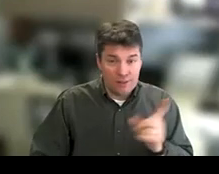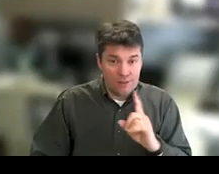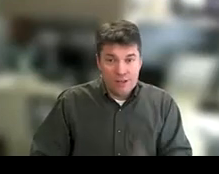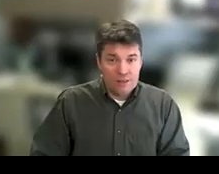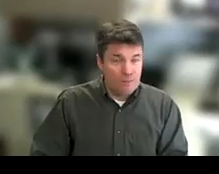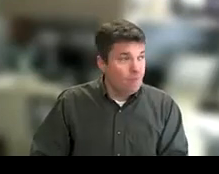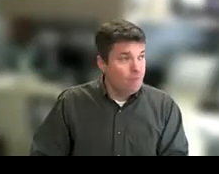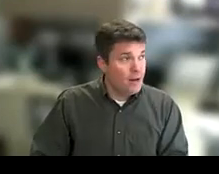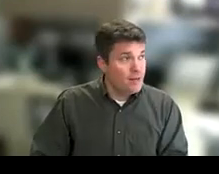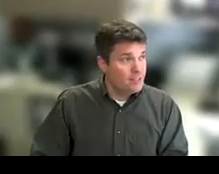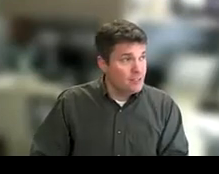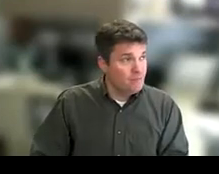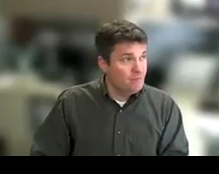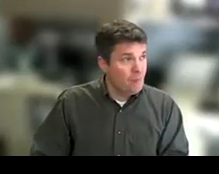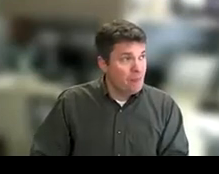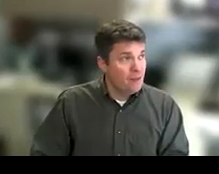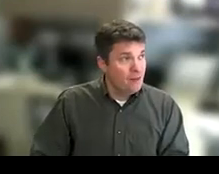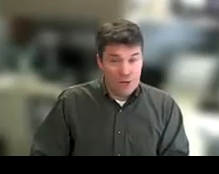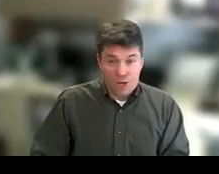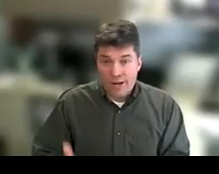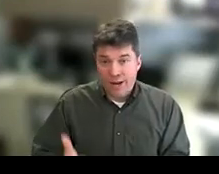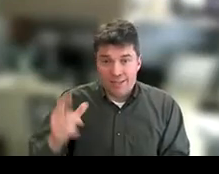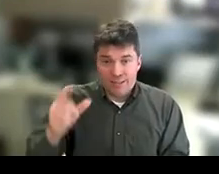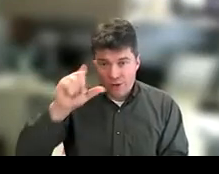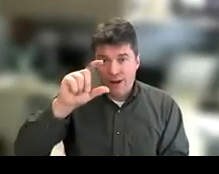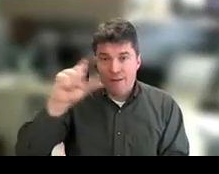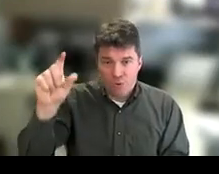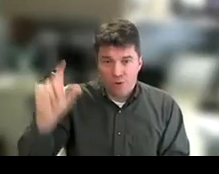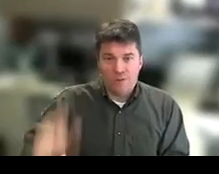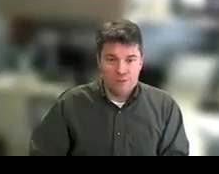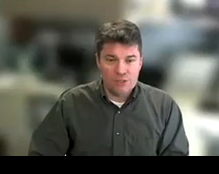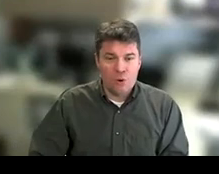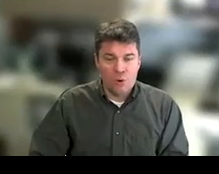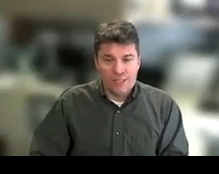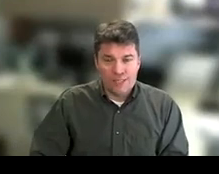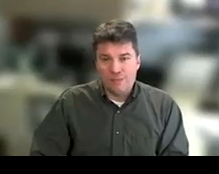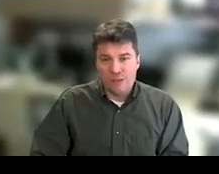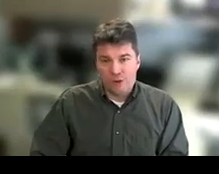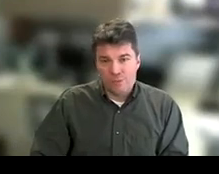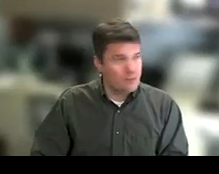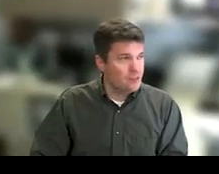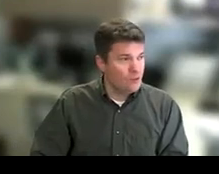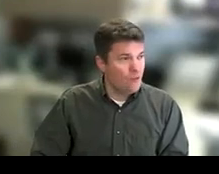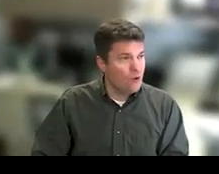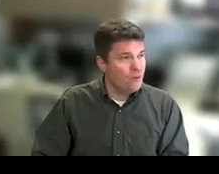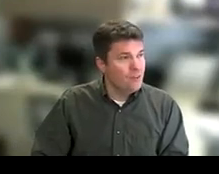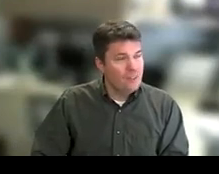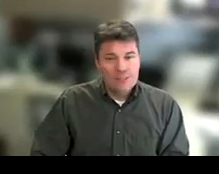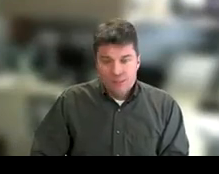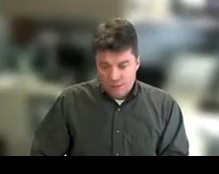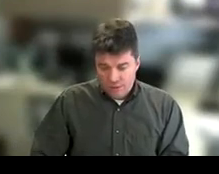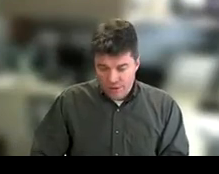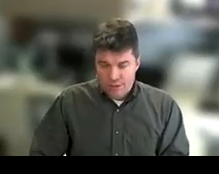the PA system. UTA is starting to have more scrolling systems on their buses and so